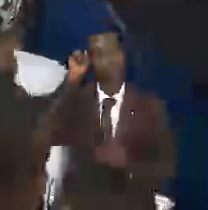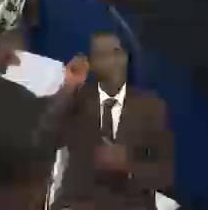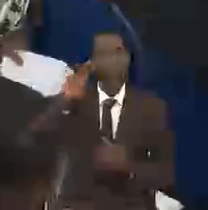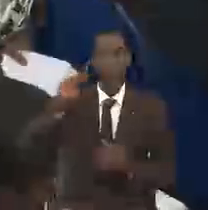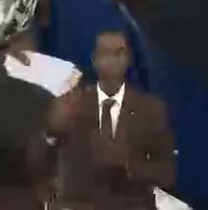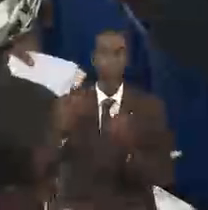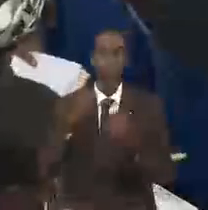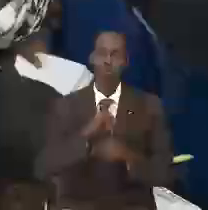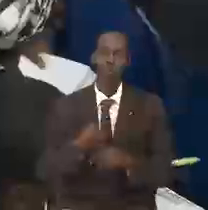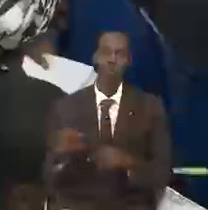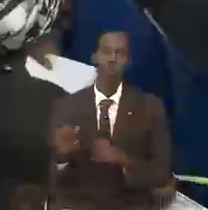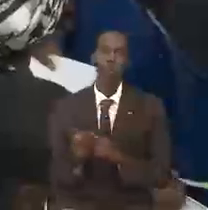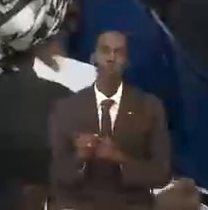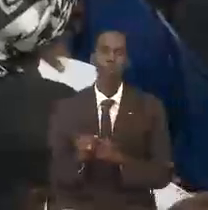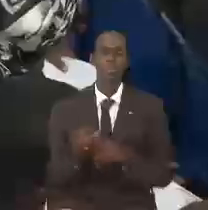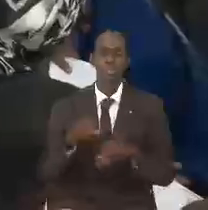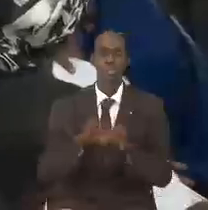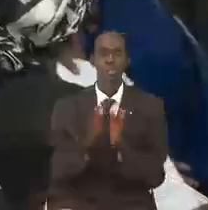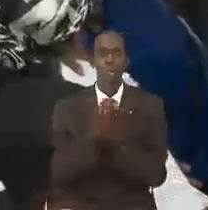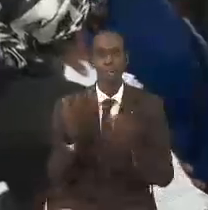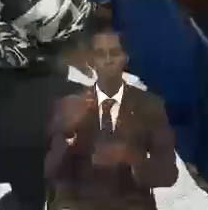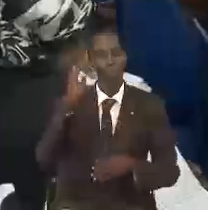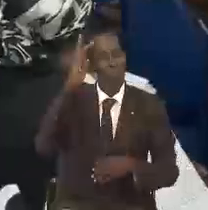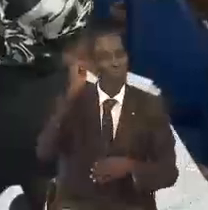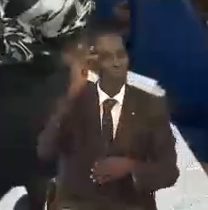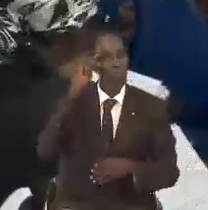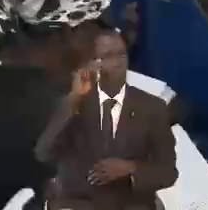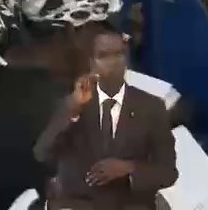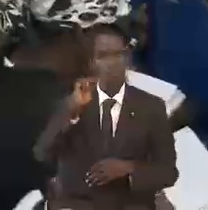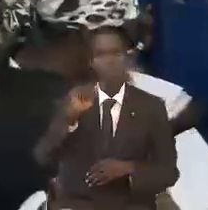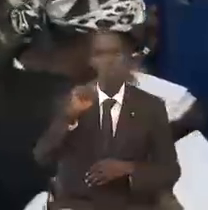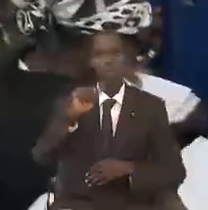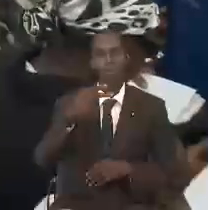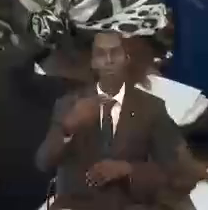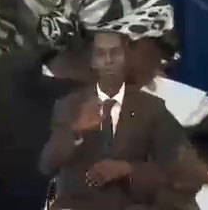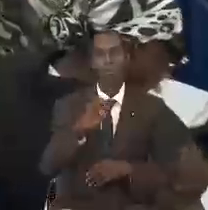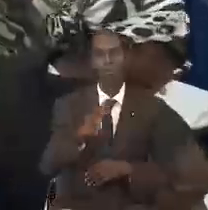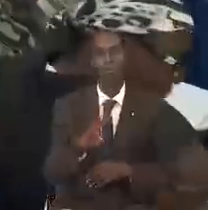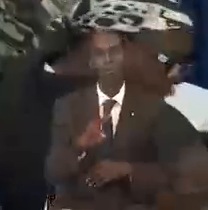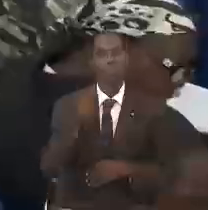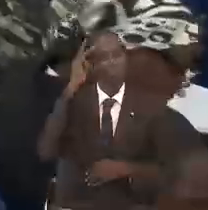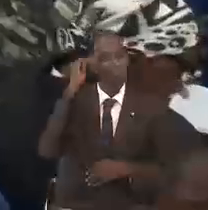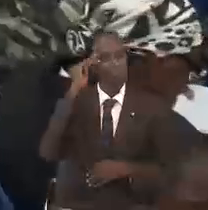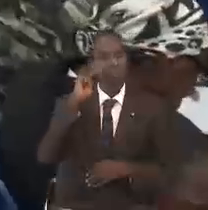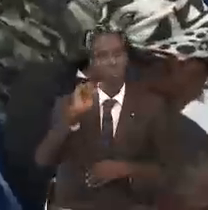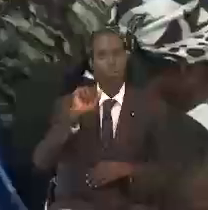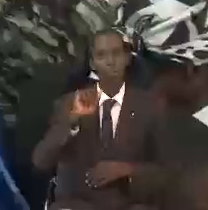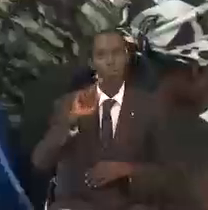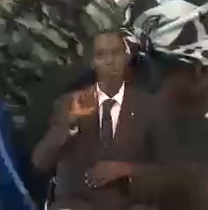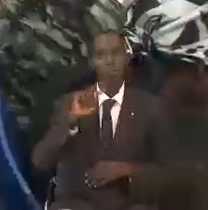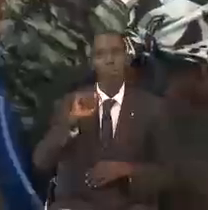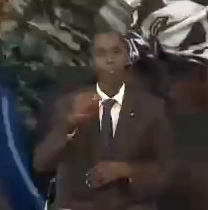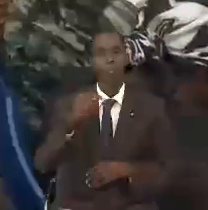coming. Matthew chapter 24. I'm reading from verse 42.